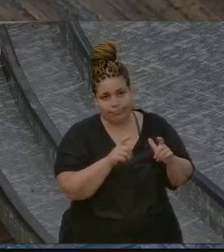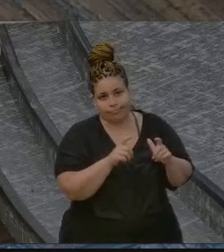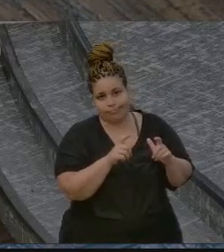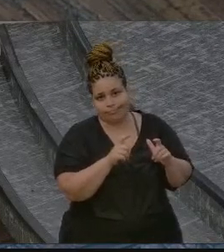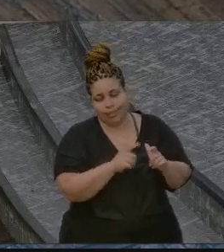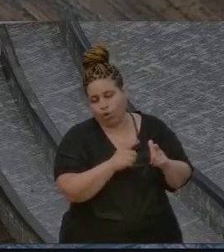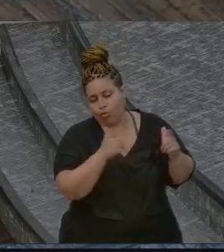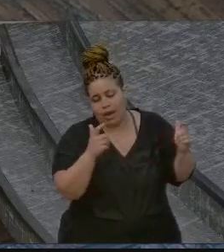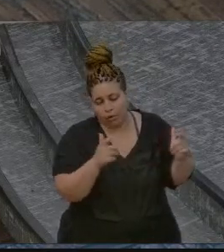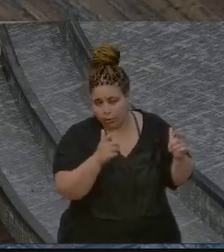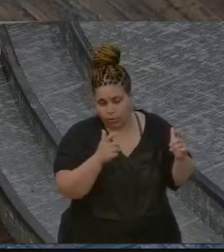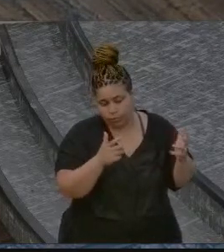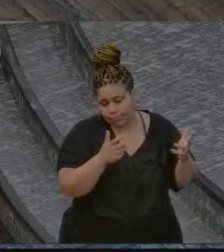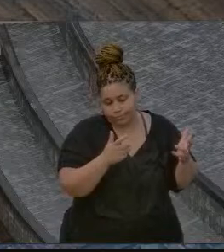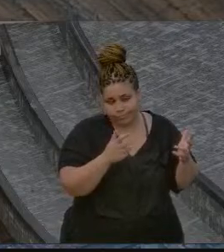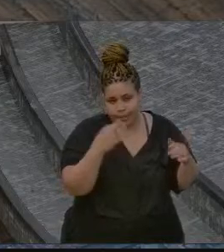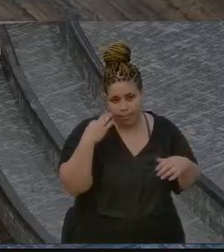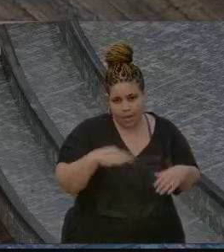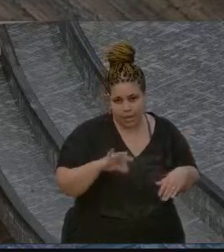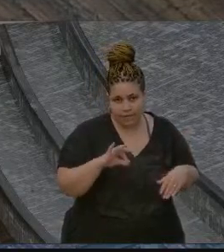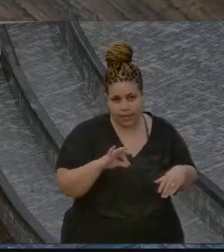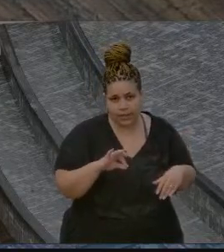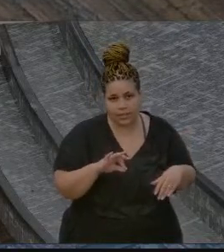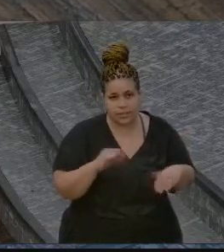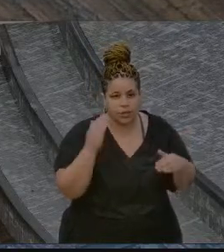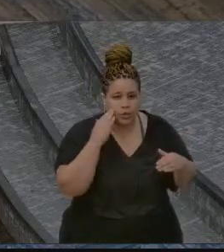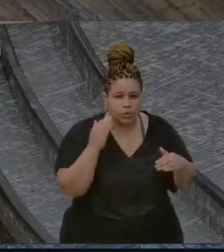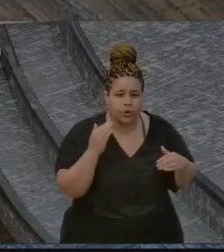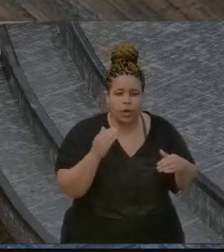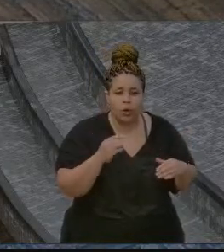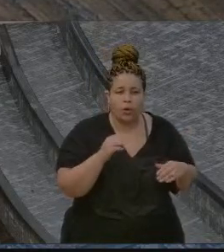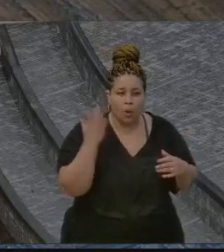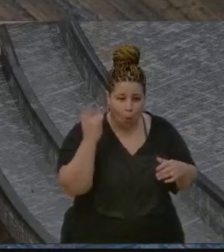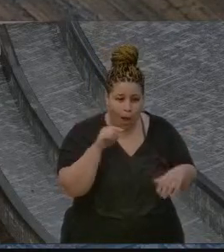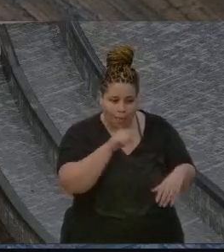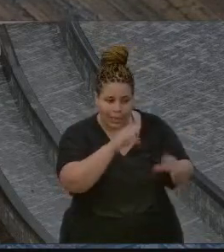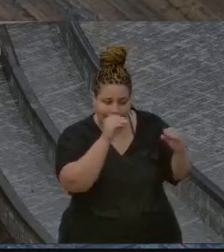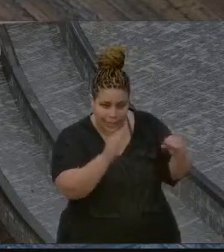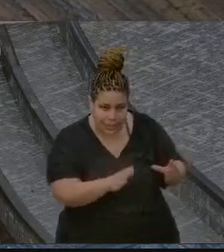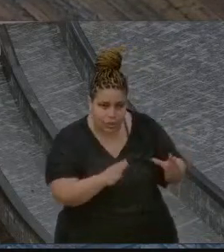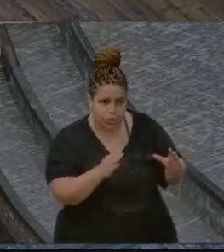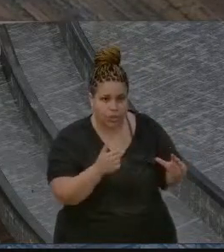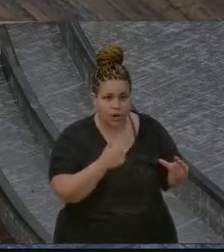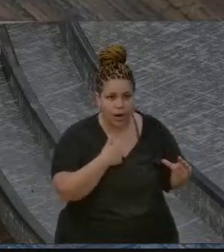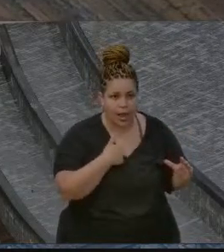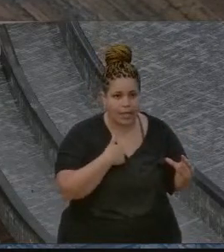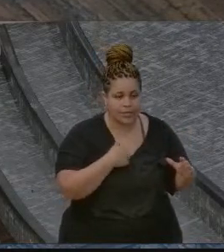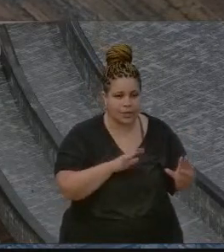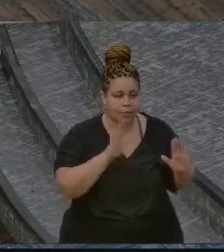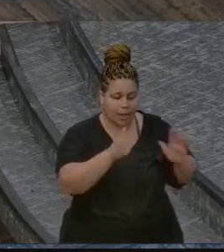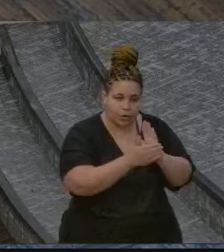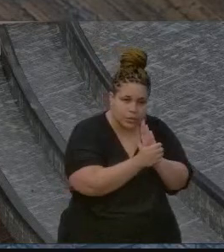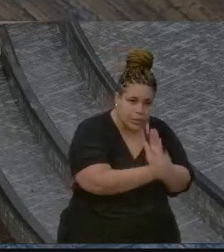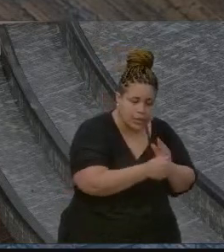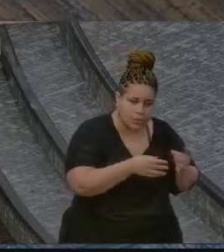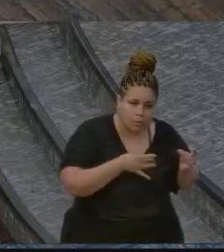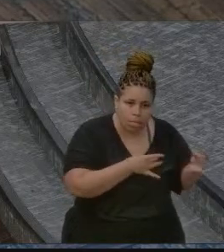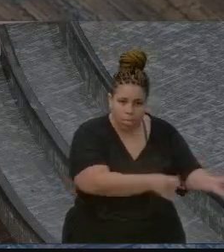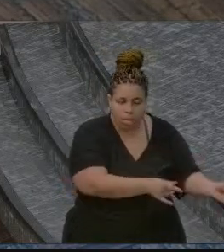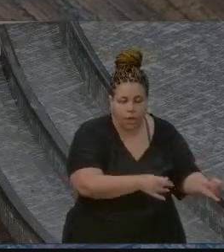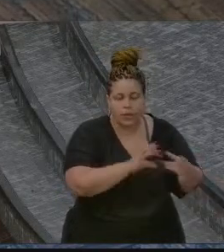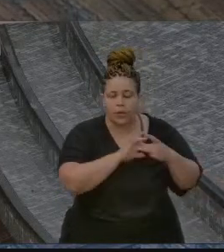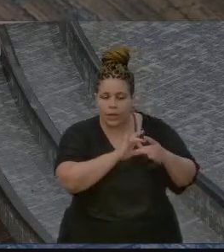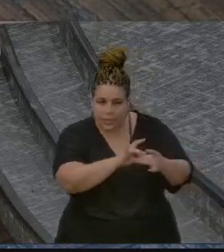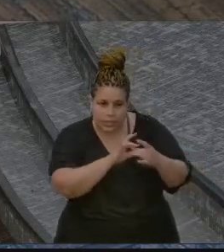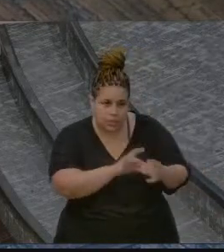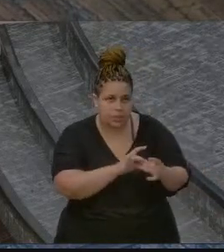within that classroom from a teacher having greater proficiency in student-teacher relationships, greater proficiency in